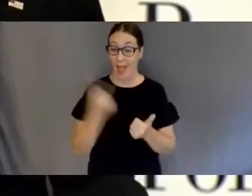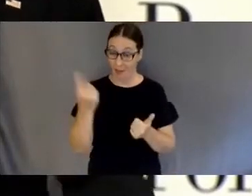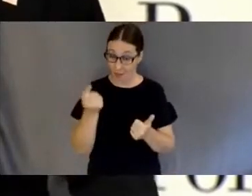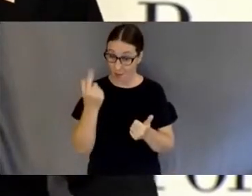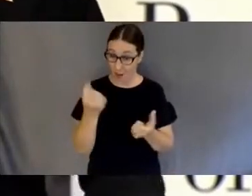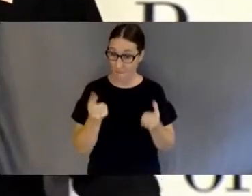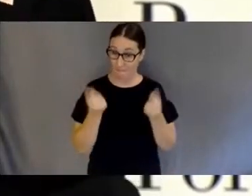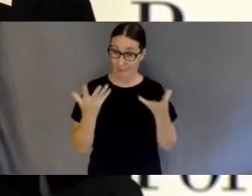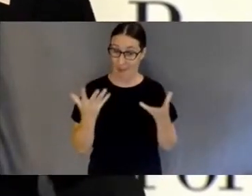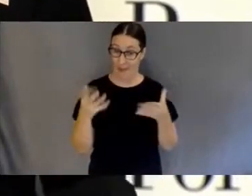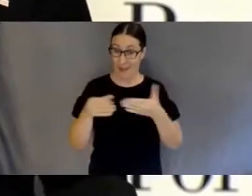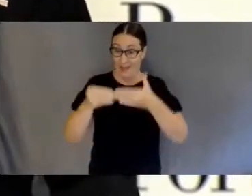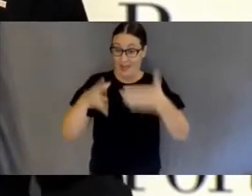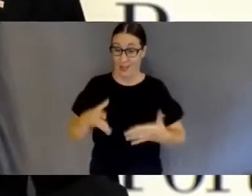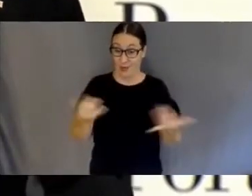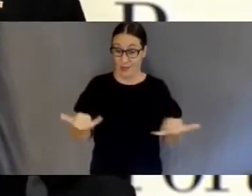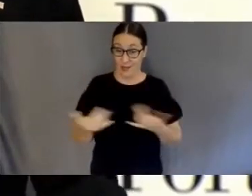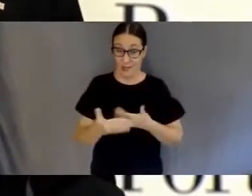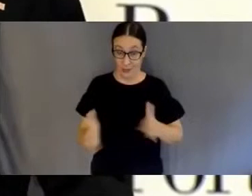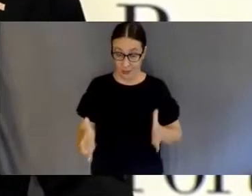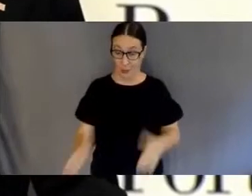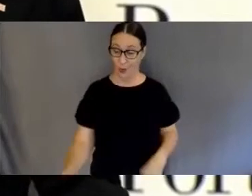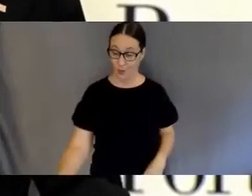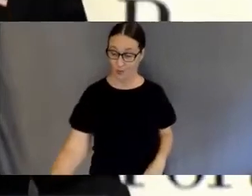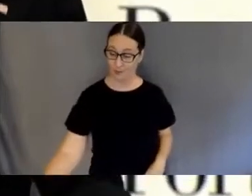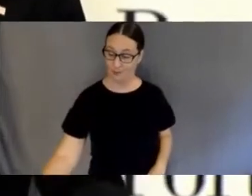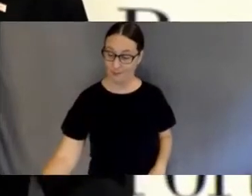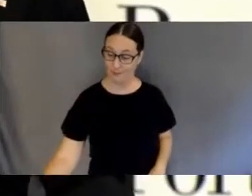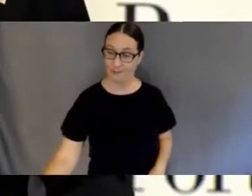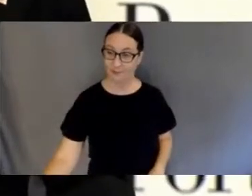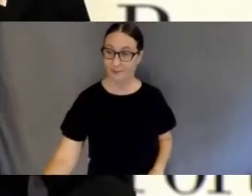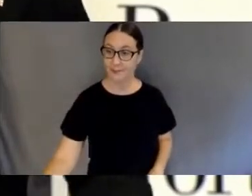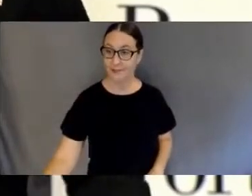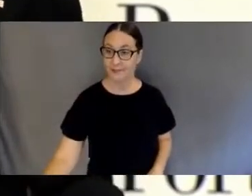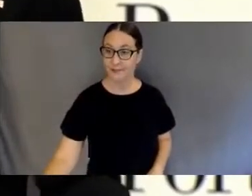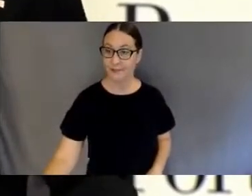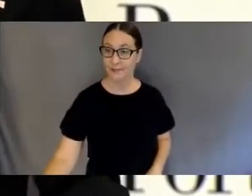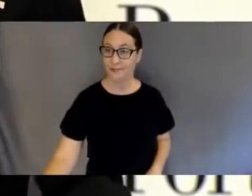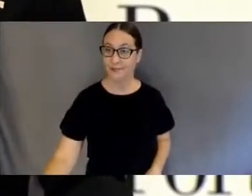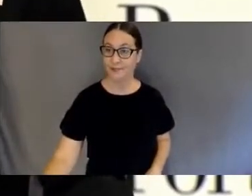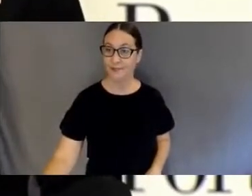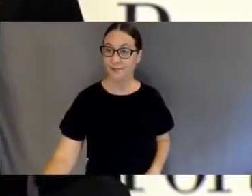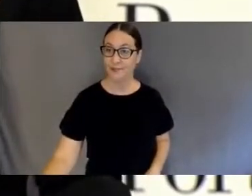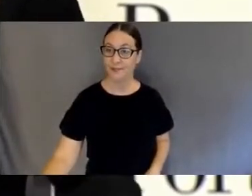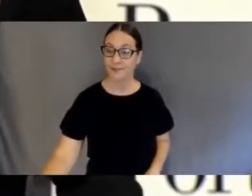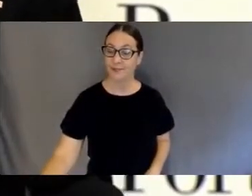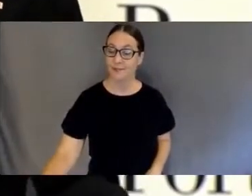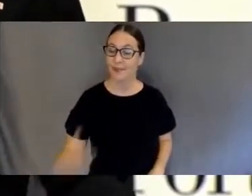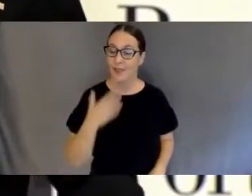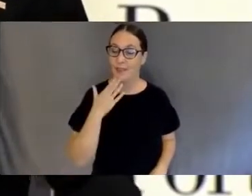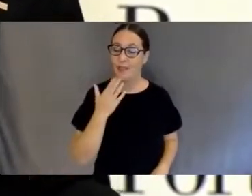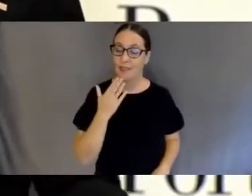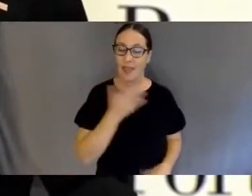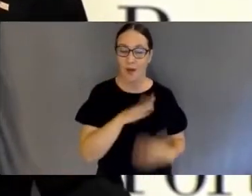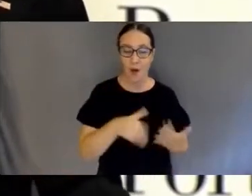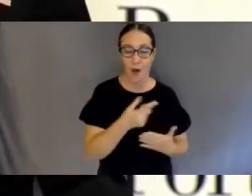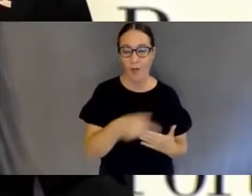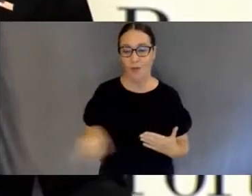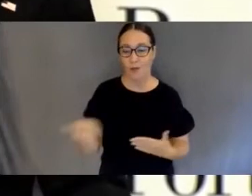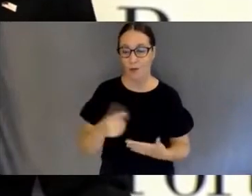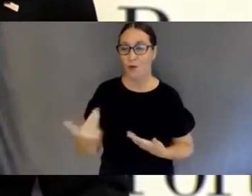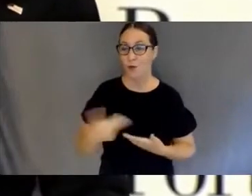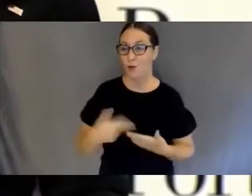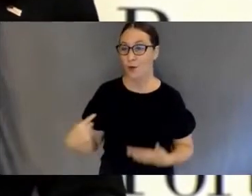a room full of leaders. I want to thank you for being here today and for joining us. Earlier this year, I